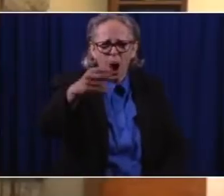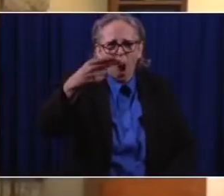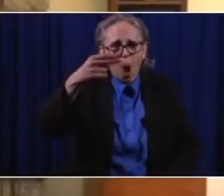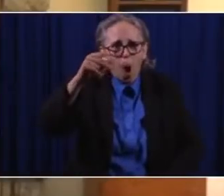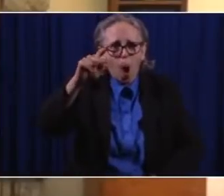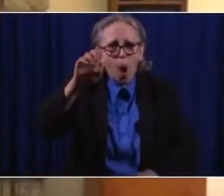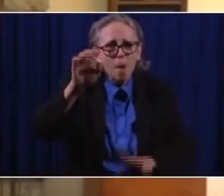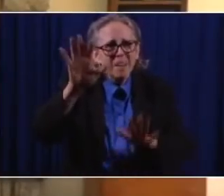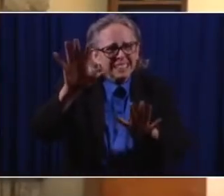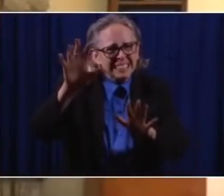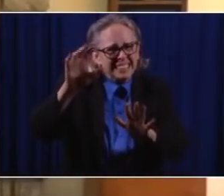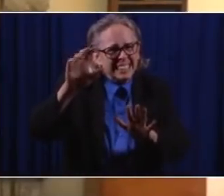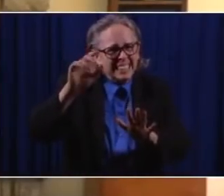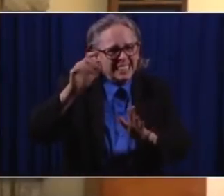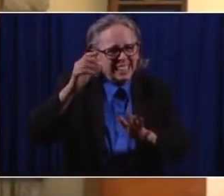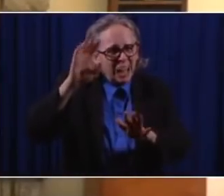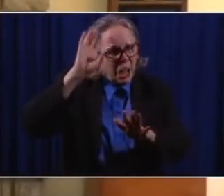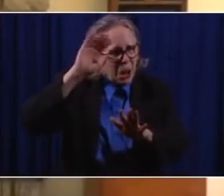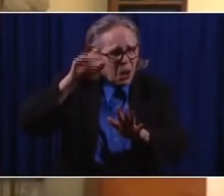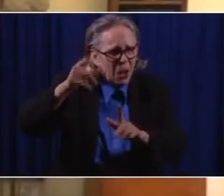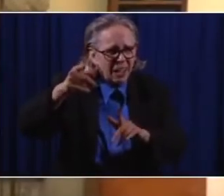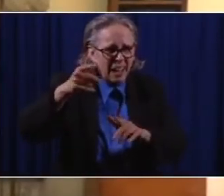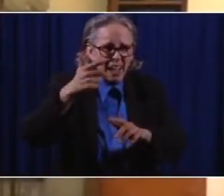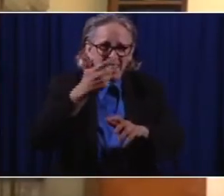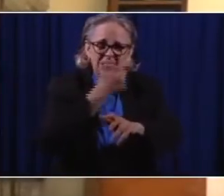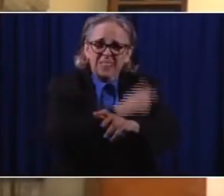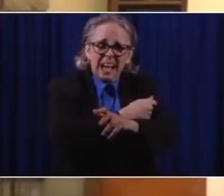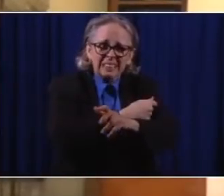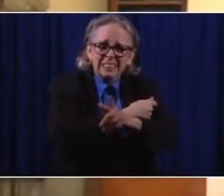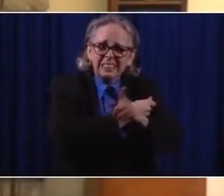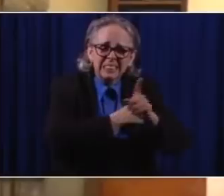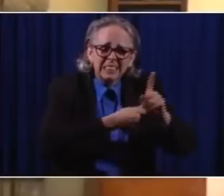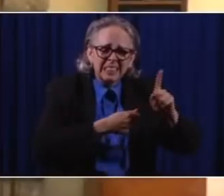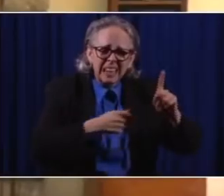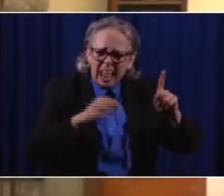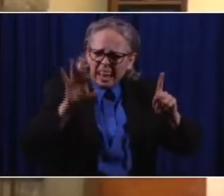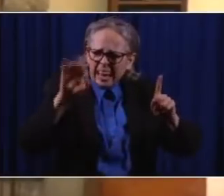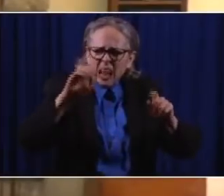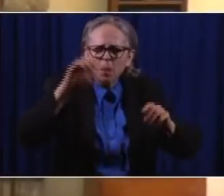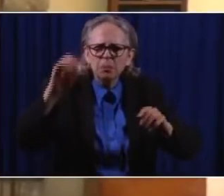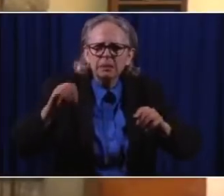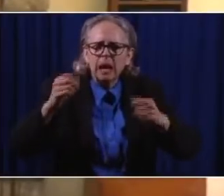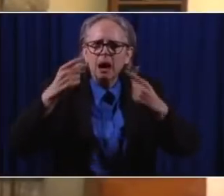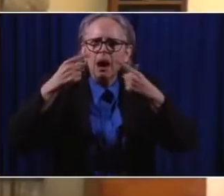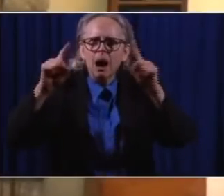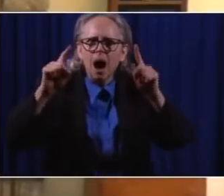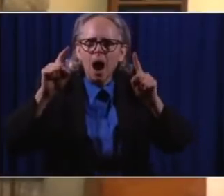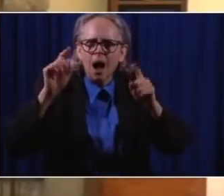90% worked, and that's very, very good news.